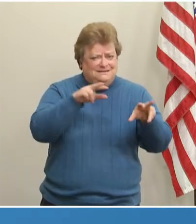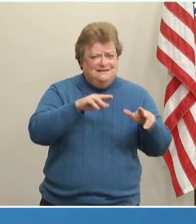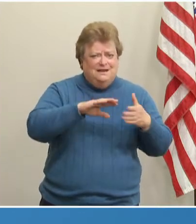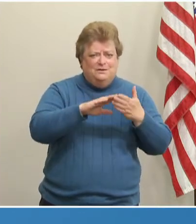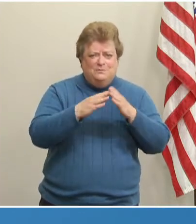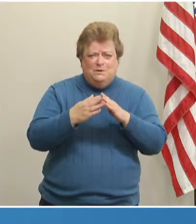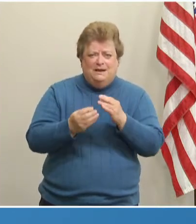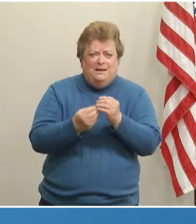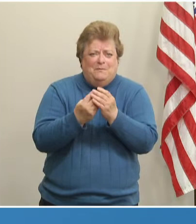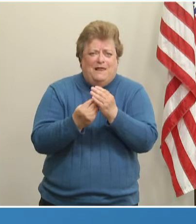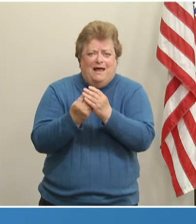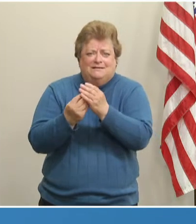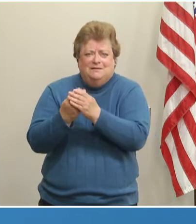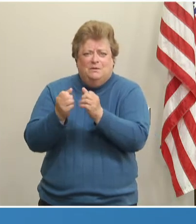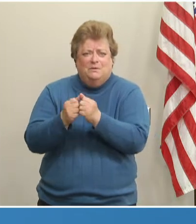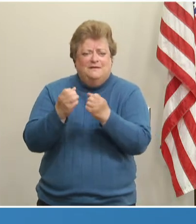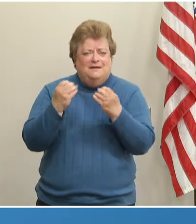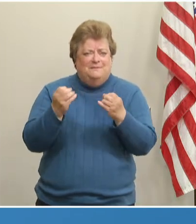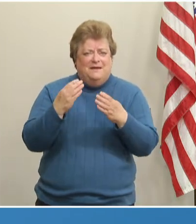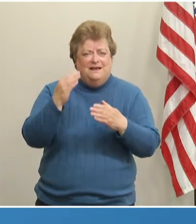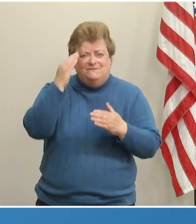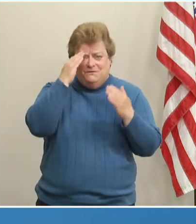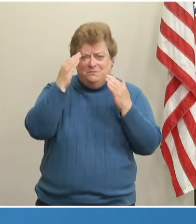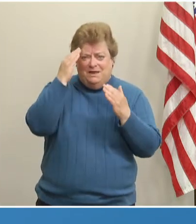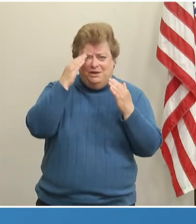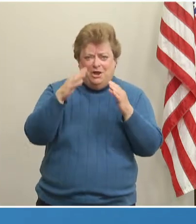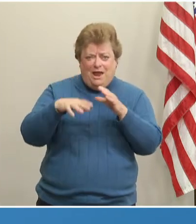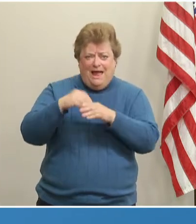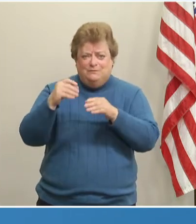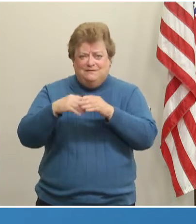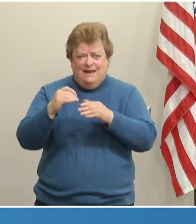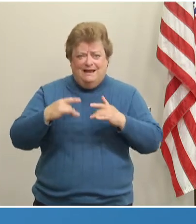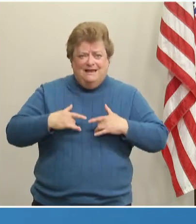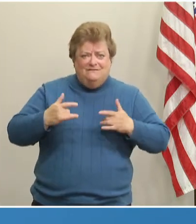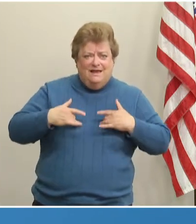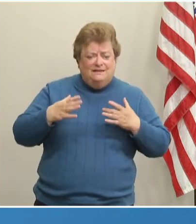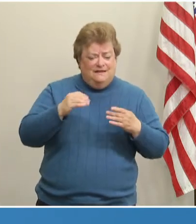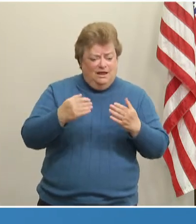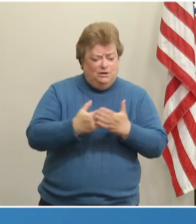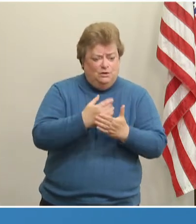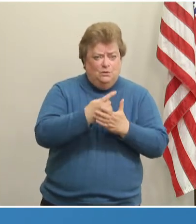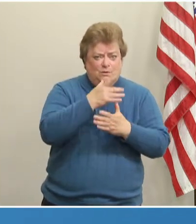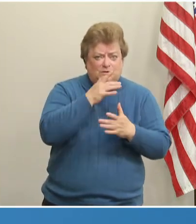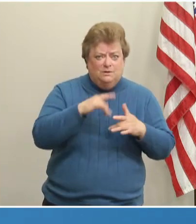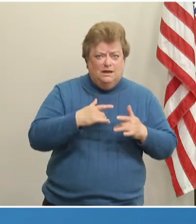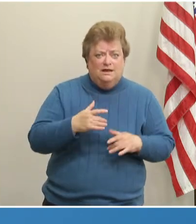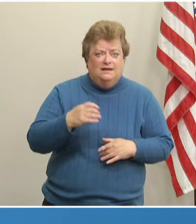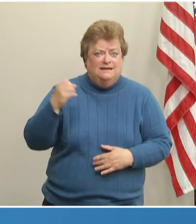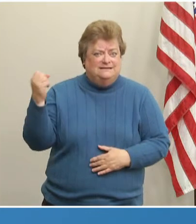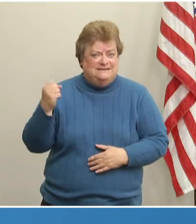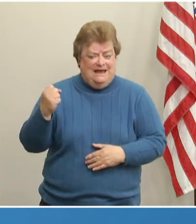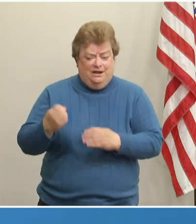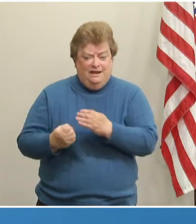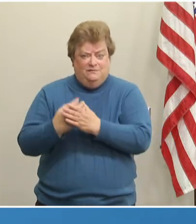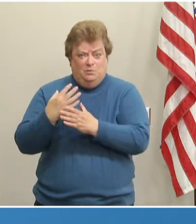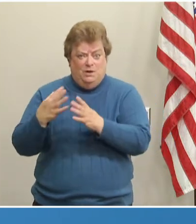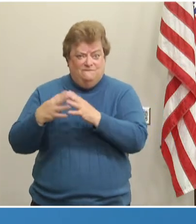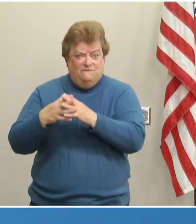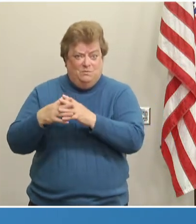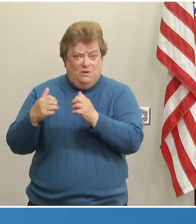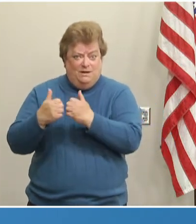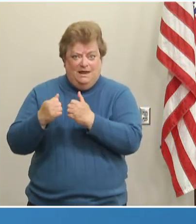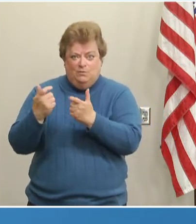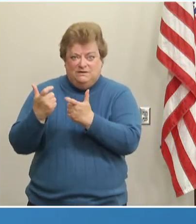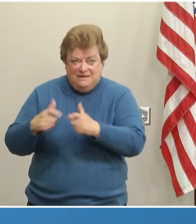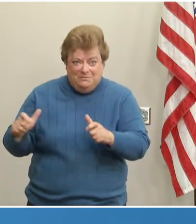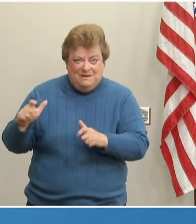many familiar outdoor events returning and some new ones emerging. Saturday's spring game was one of the biggest events in the state